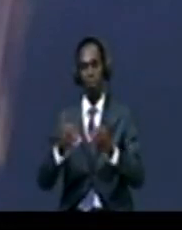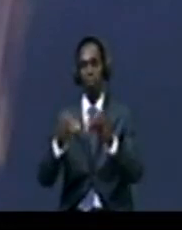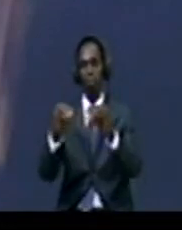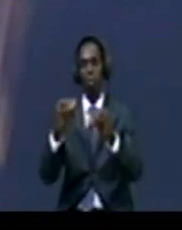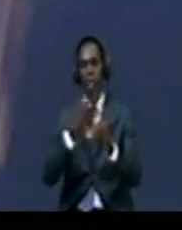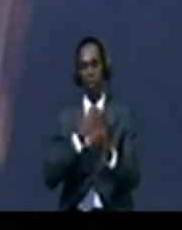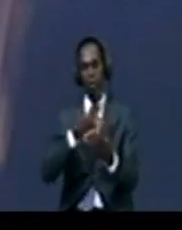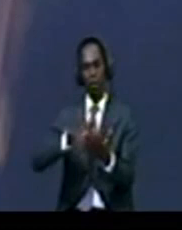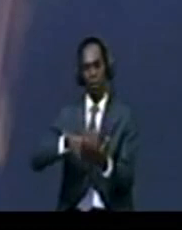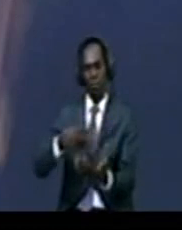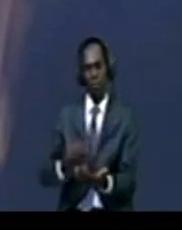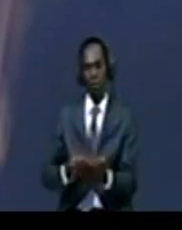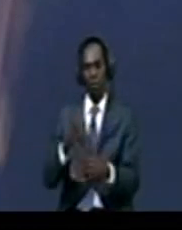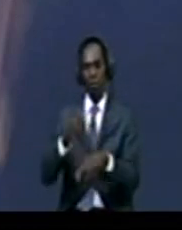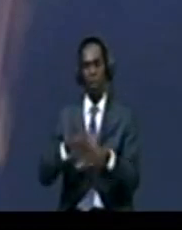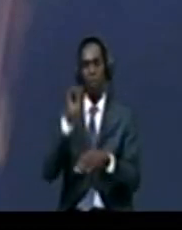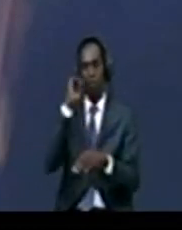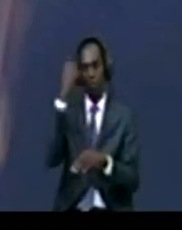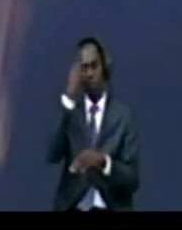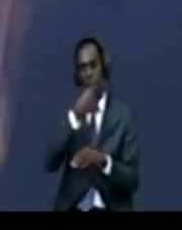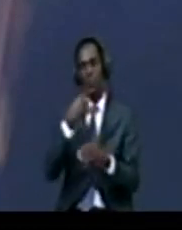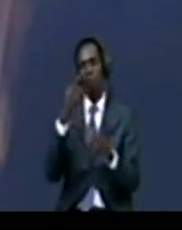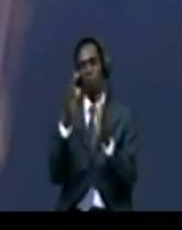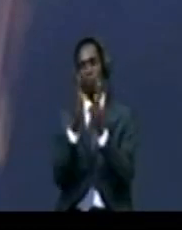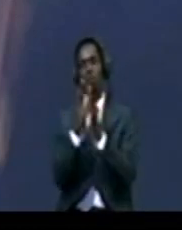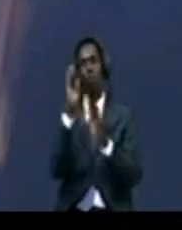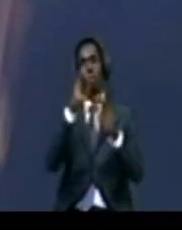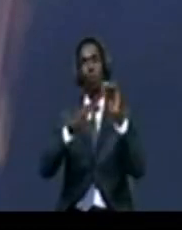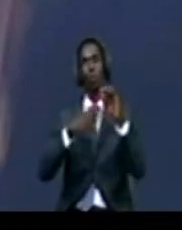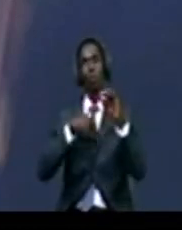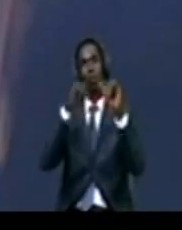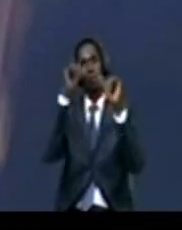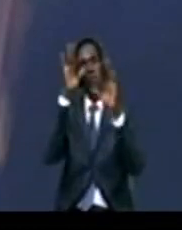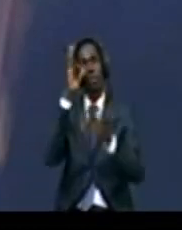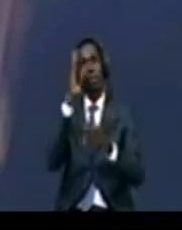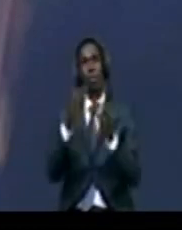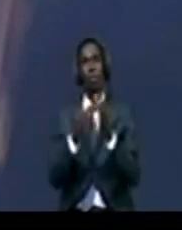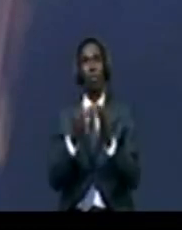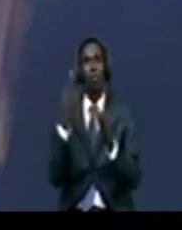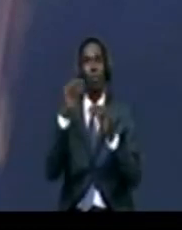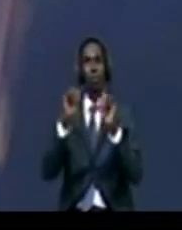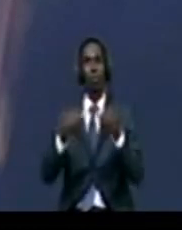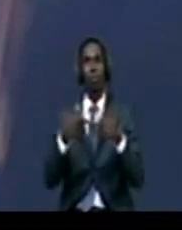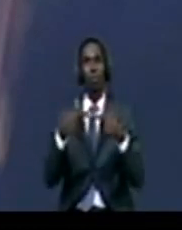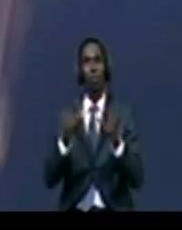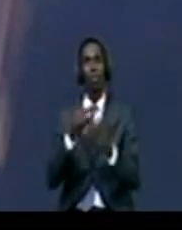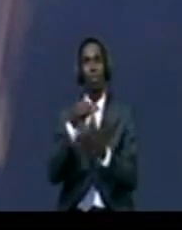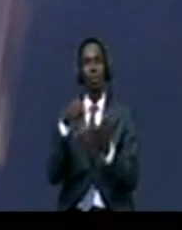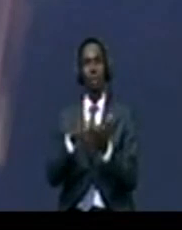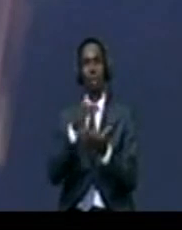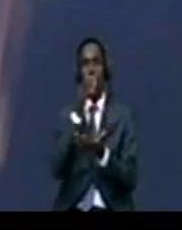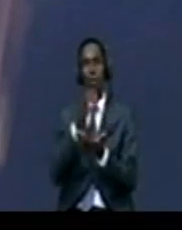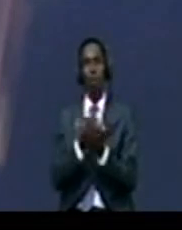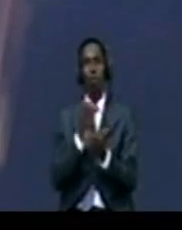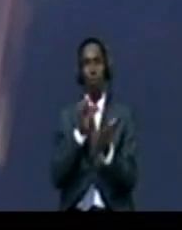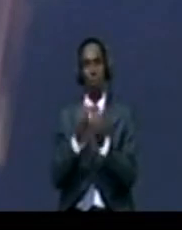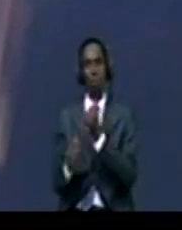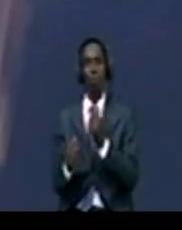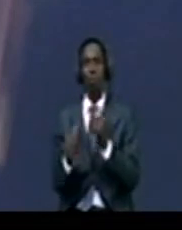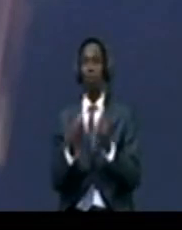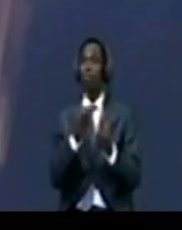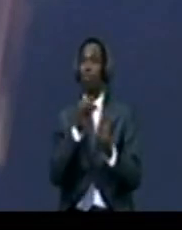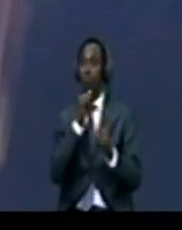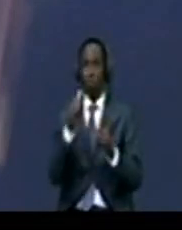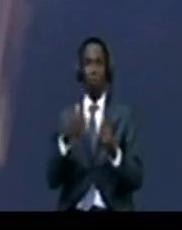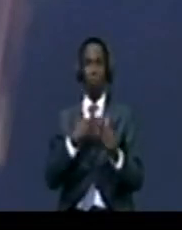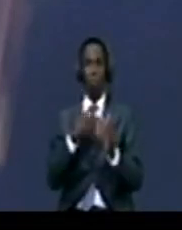saying, O my Father, if it be possible, let this cup pass from me. Nevertheless, not as I will, but as